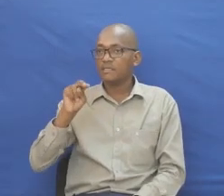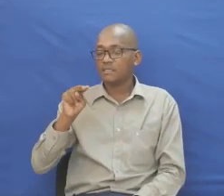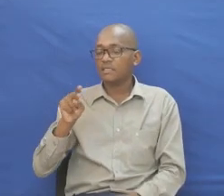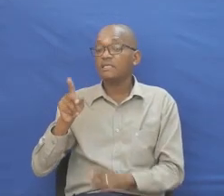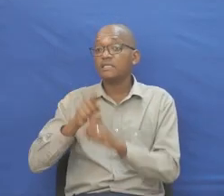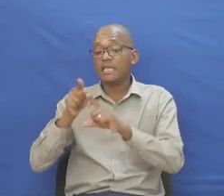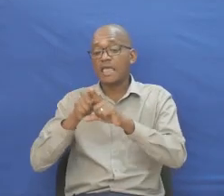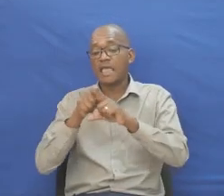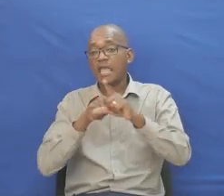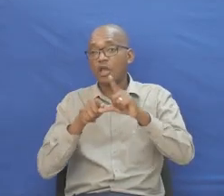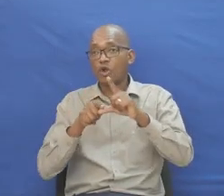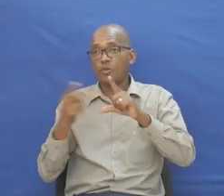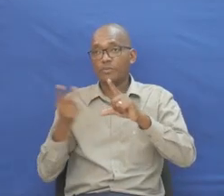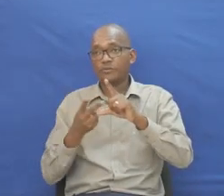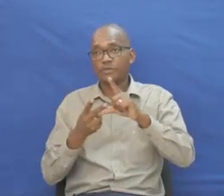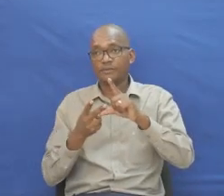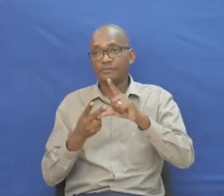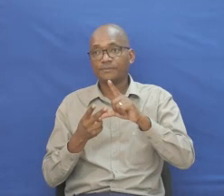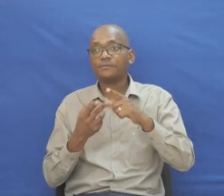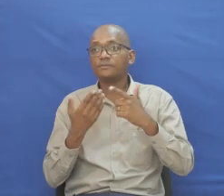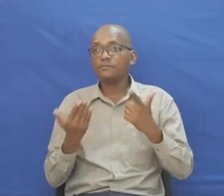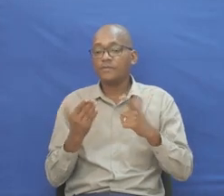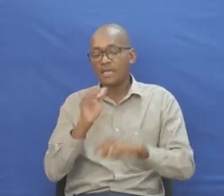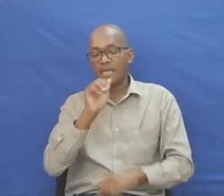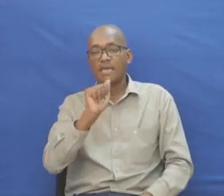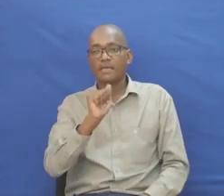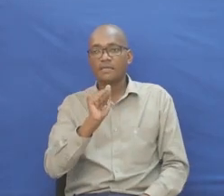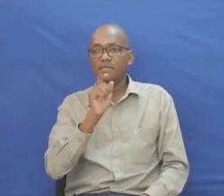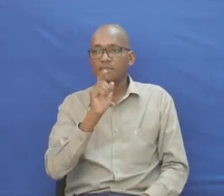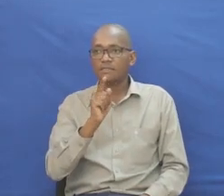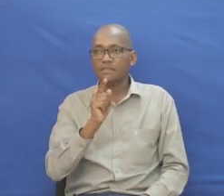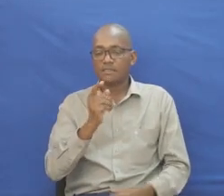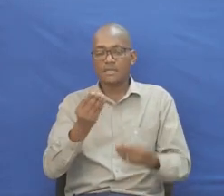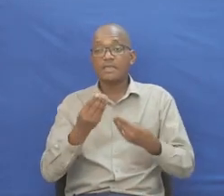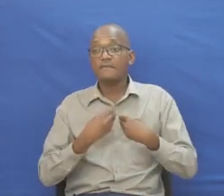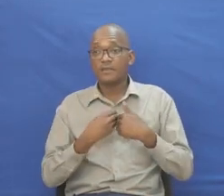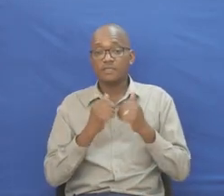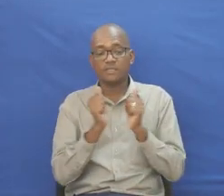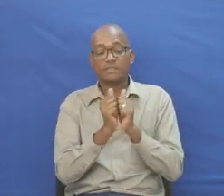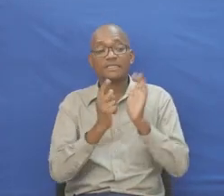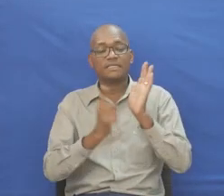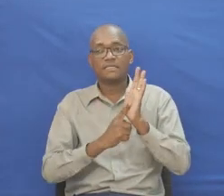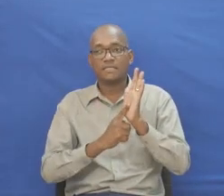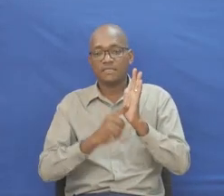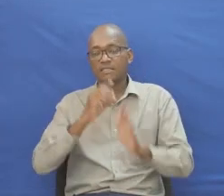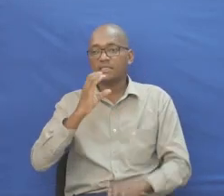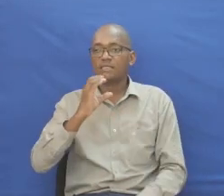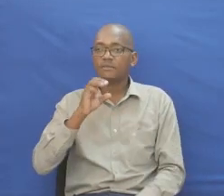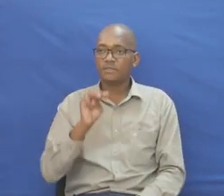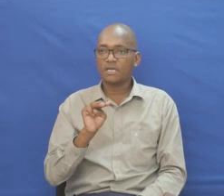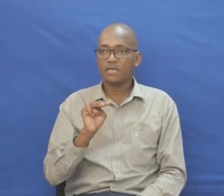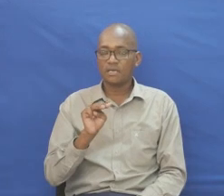of the angle in between. And our angle, I mean the first side, side A, it is given as